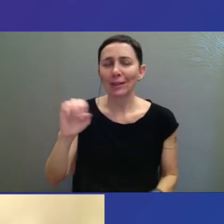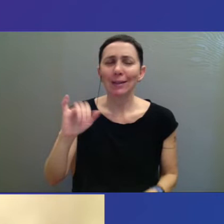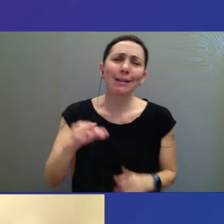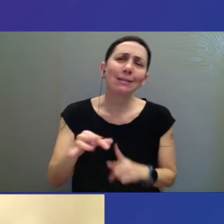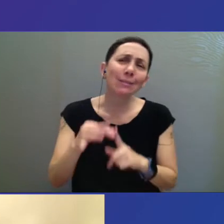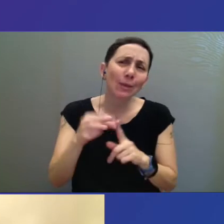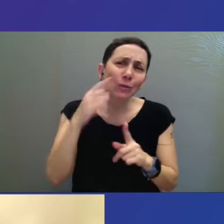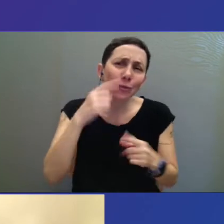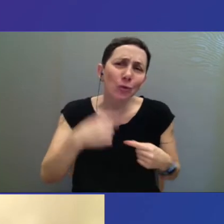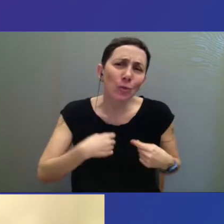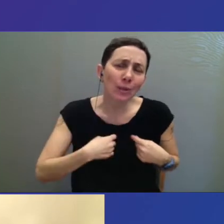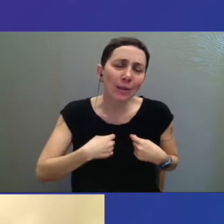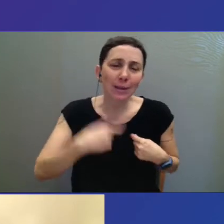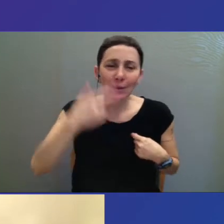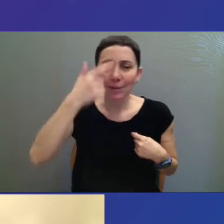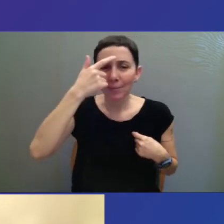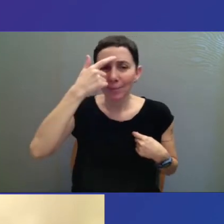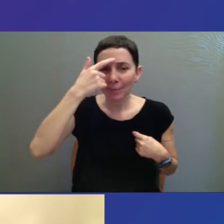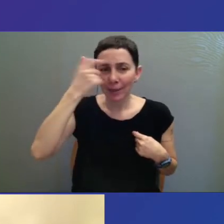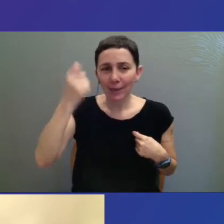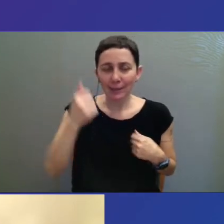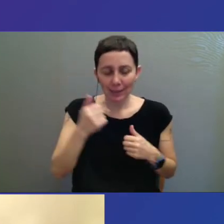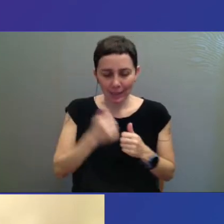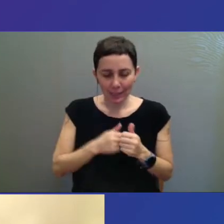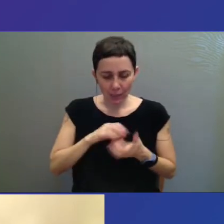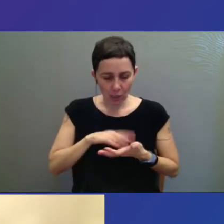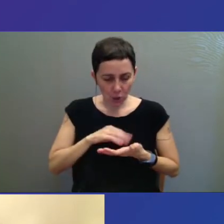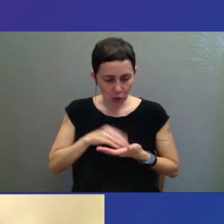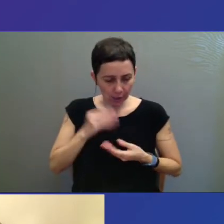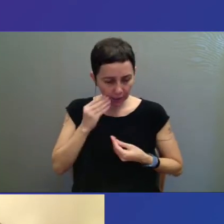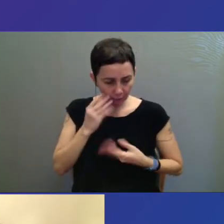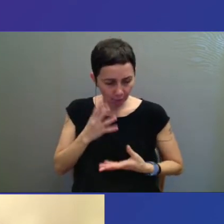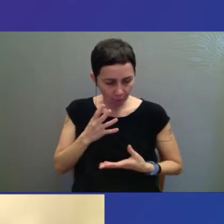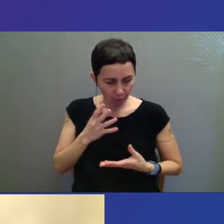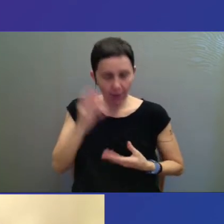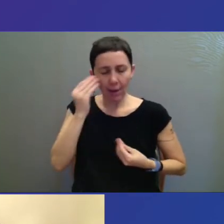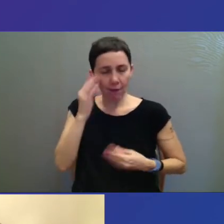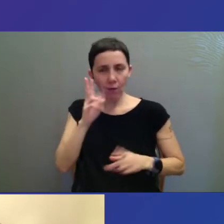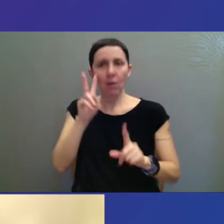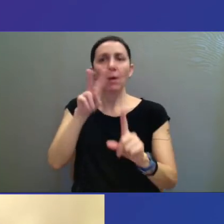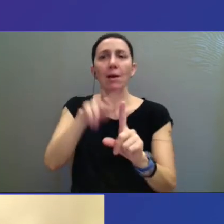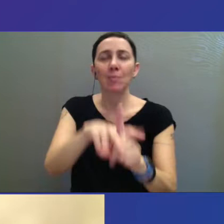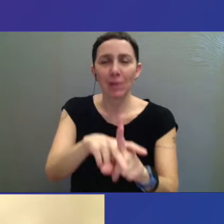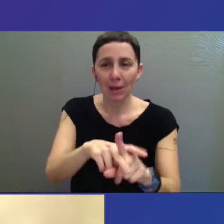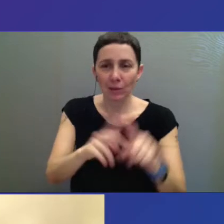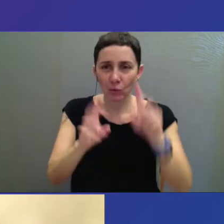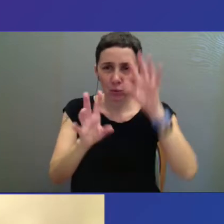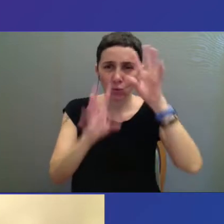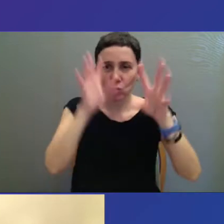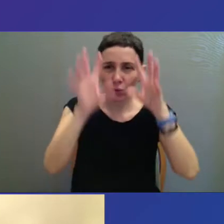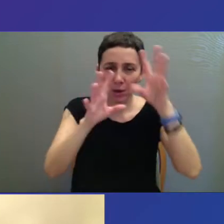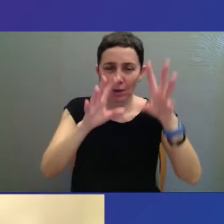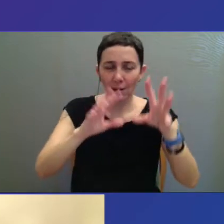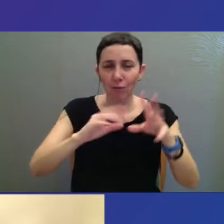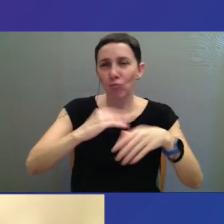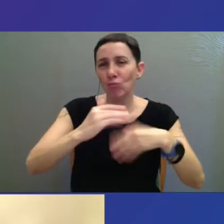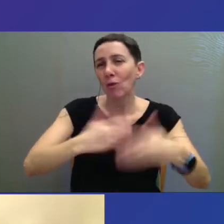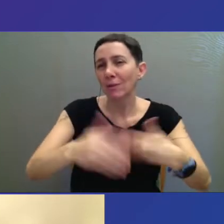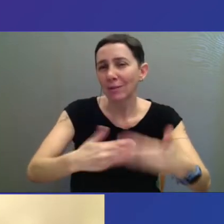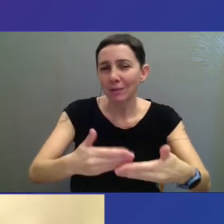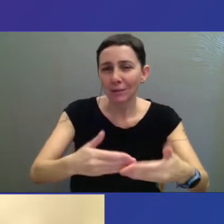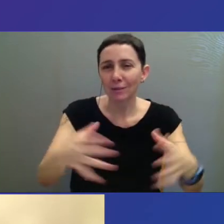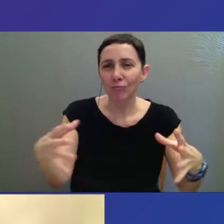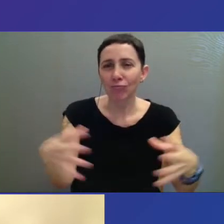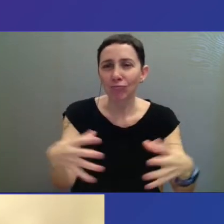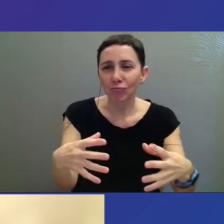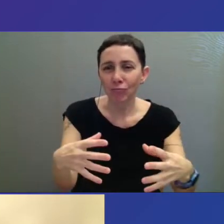it's like you're gaining information and then you're using information and you're applying it to a creative practice or a creative process.